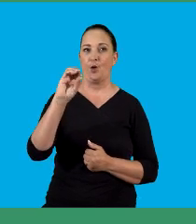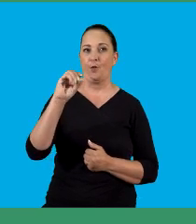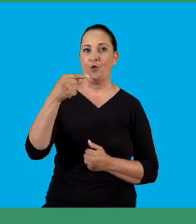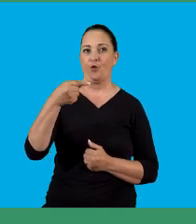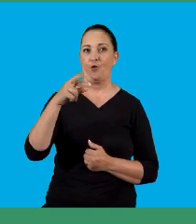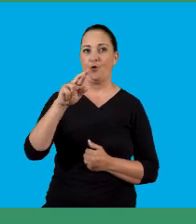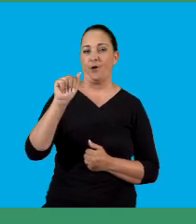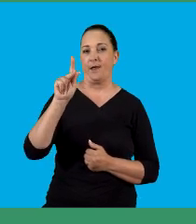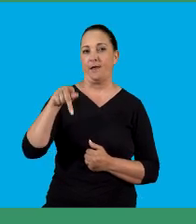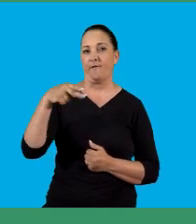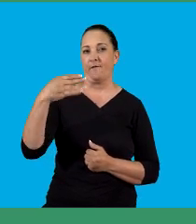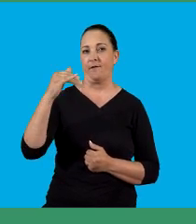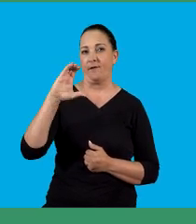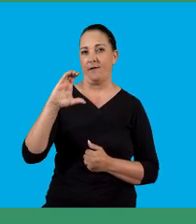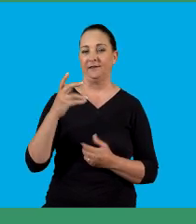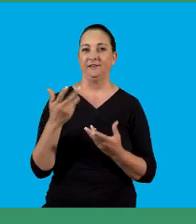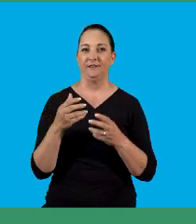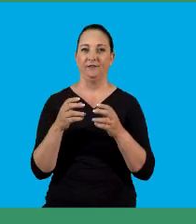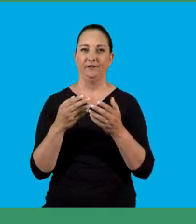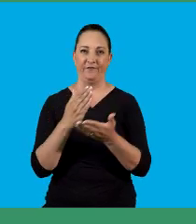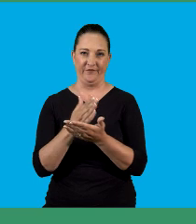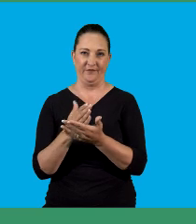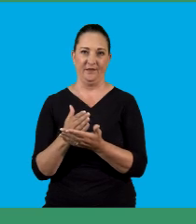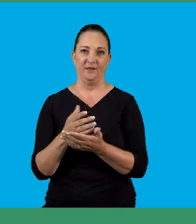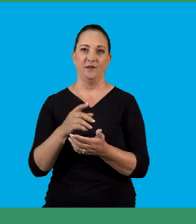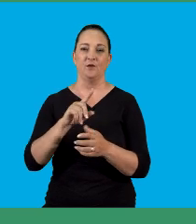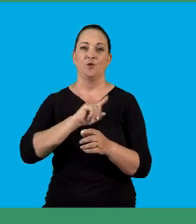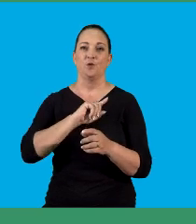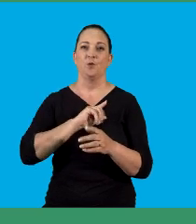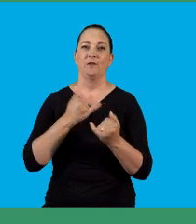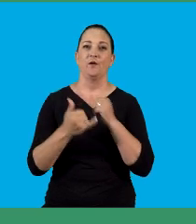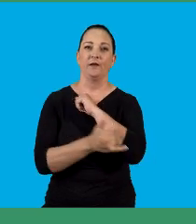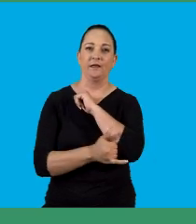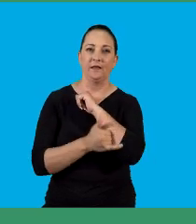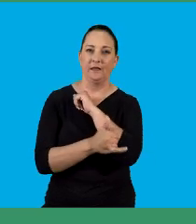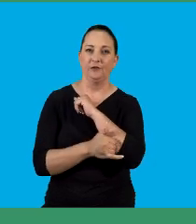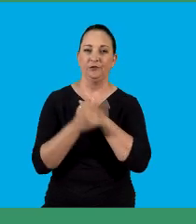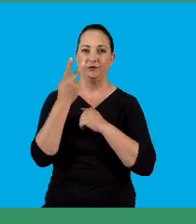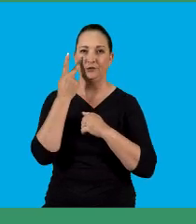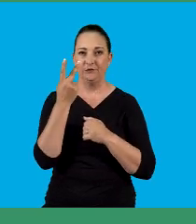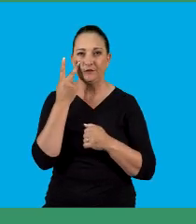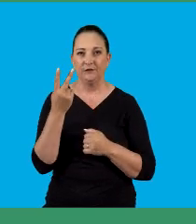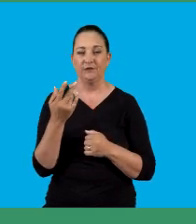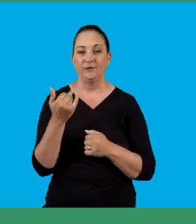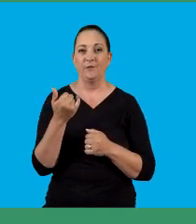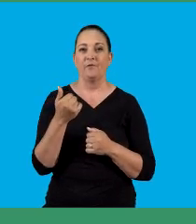factors are defined as the characteristics of a population for a country. For example,